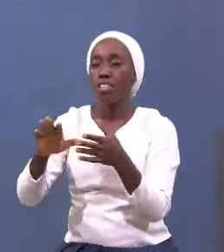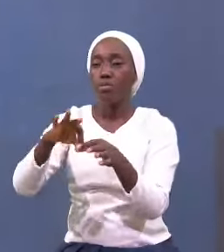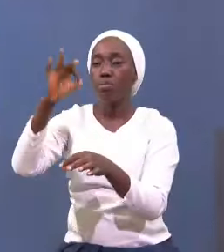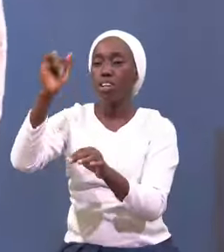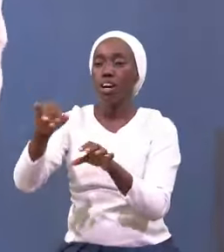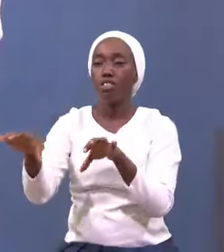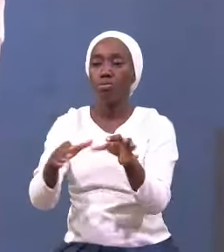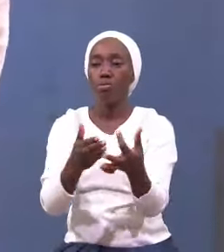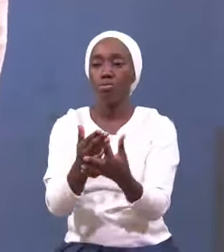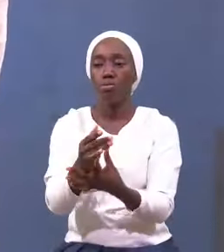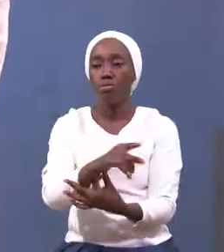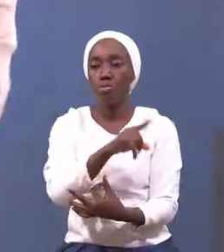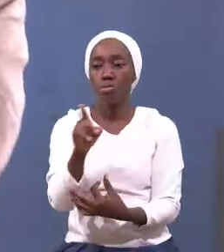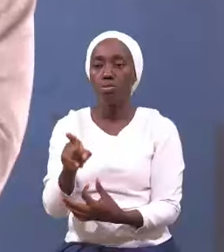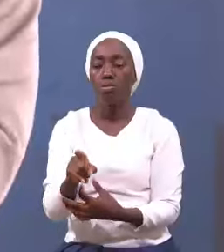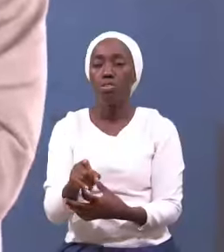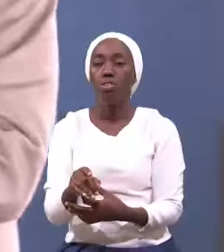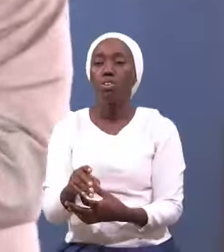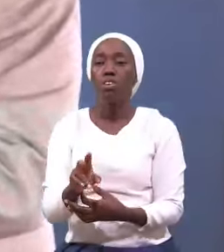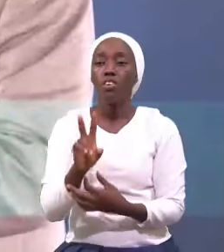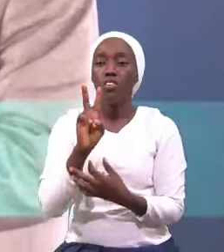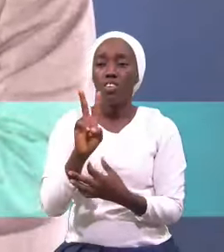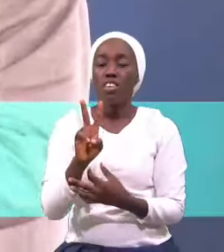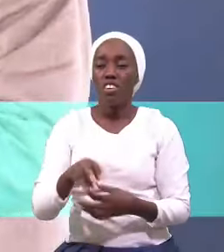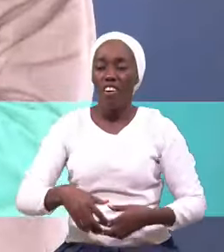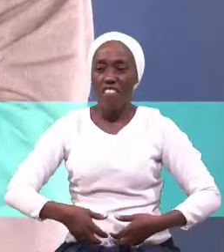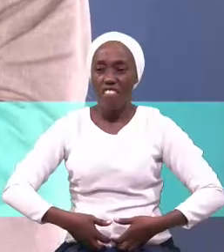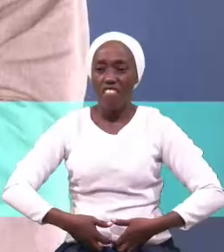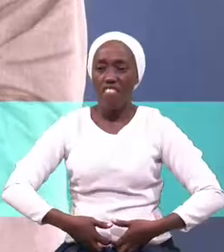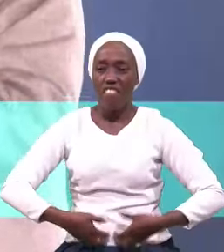Be vex not the spirit.